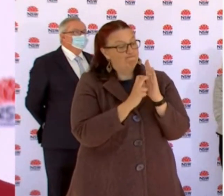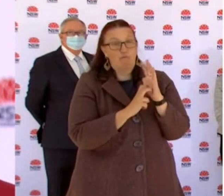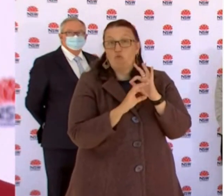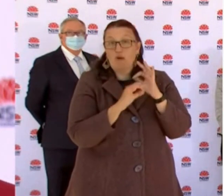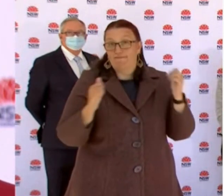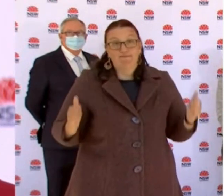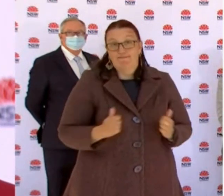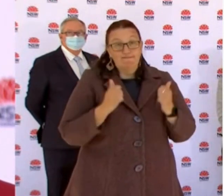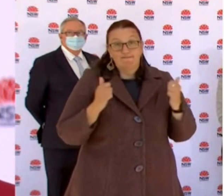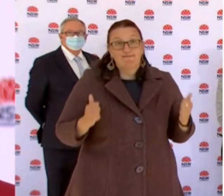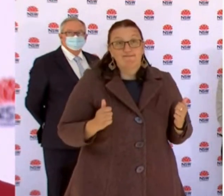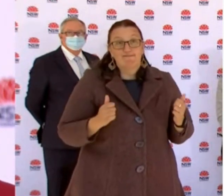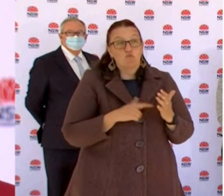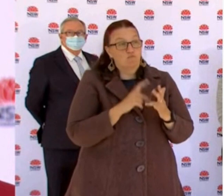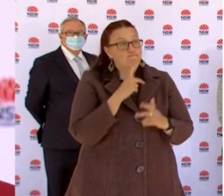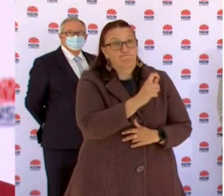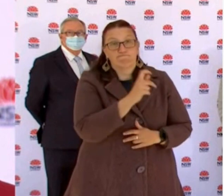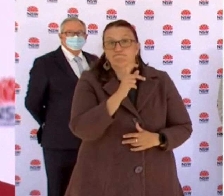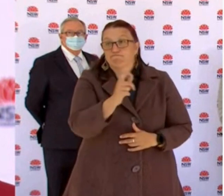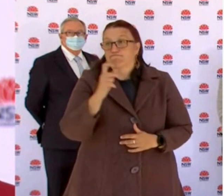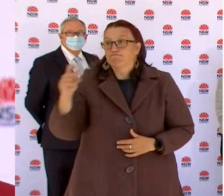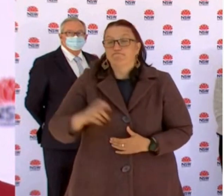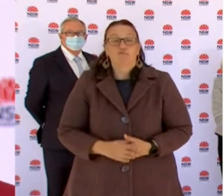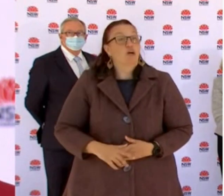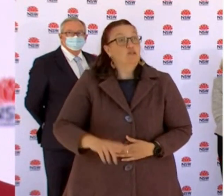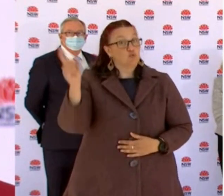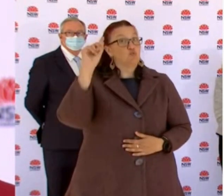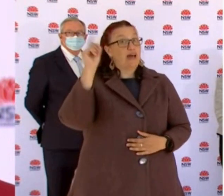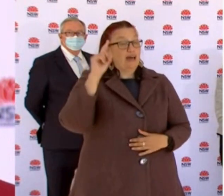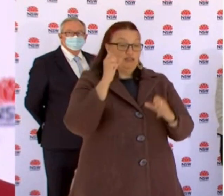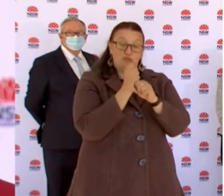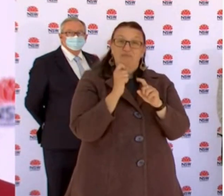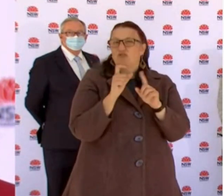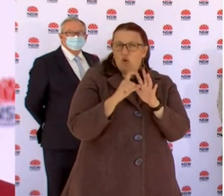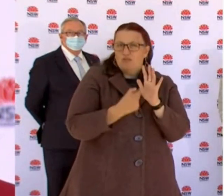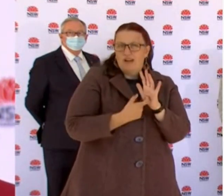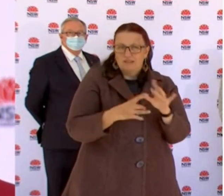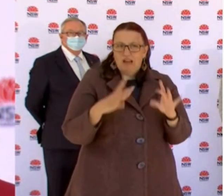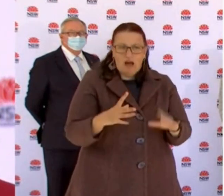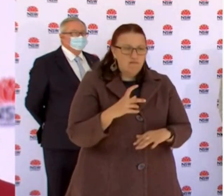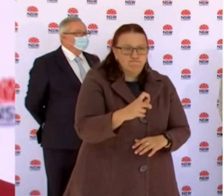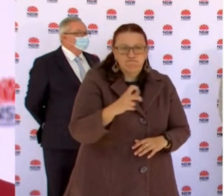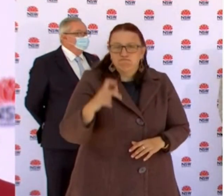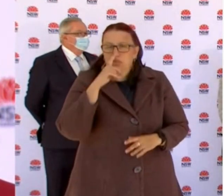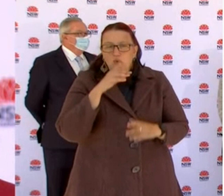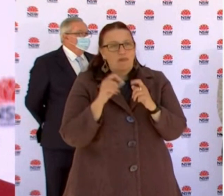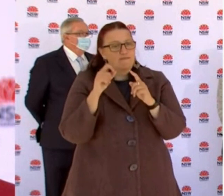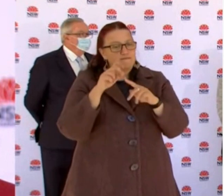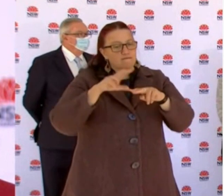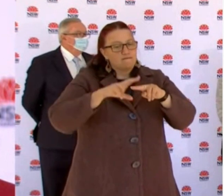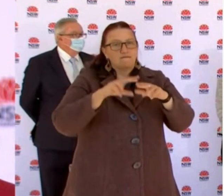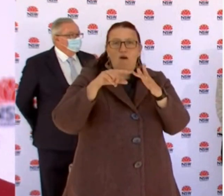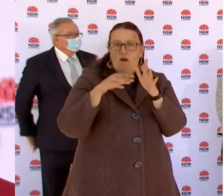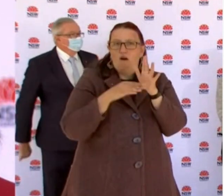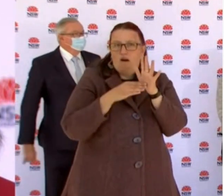They are starting to deliver Pfizer today, but it is a smaller number than we were originally anticipating. Is this issue falling down, and will it